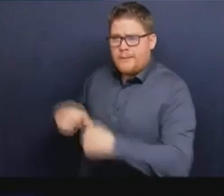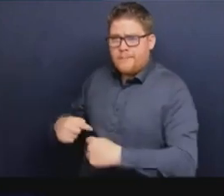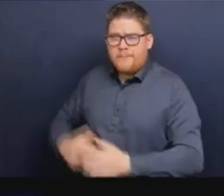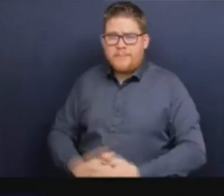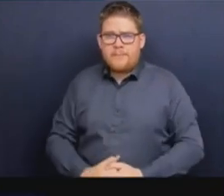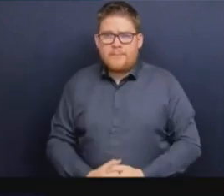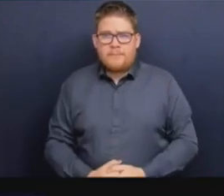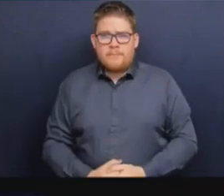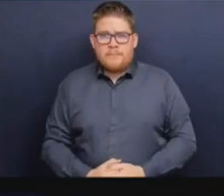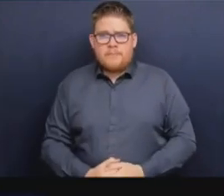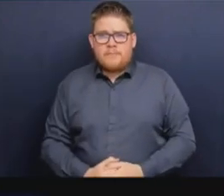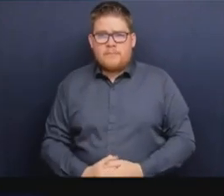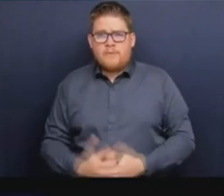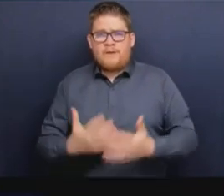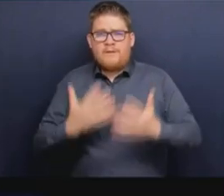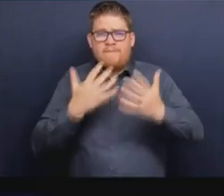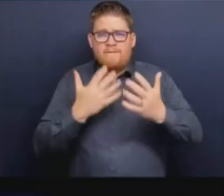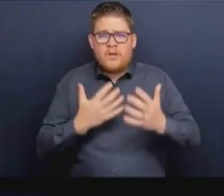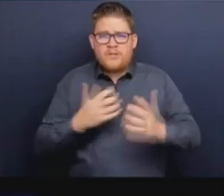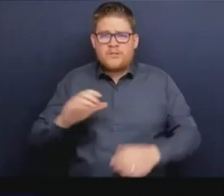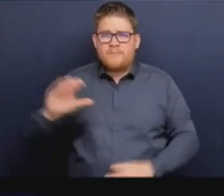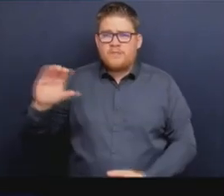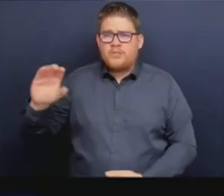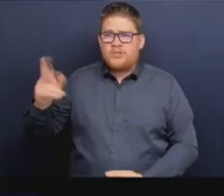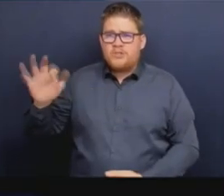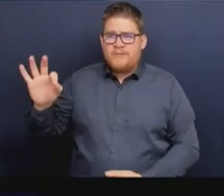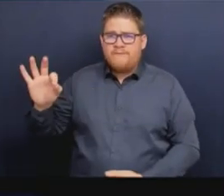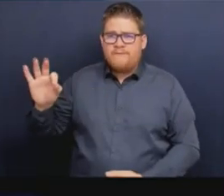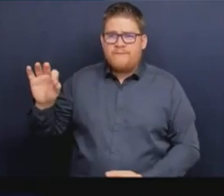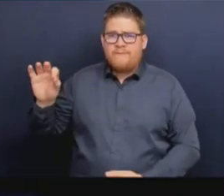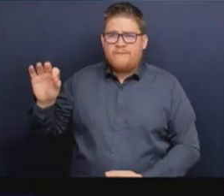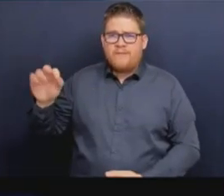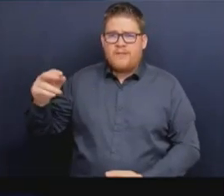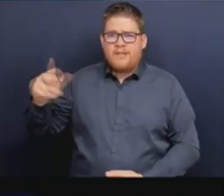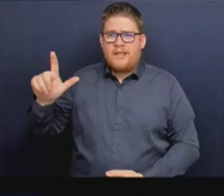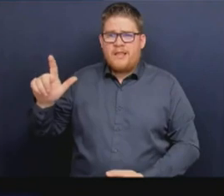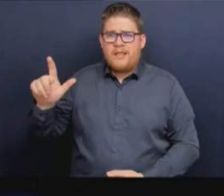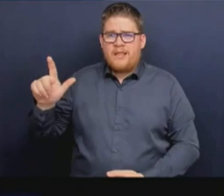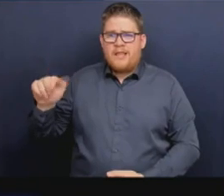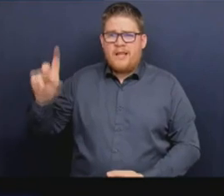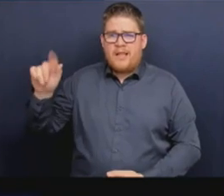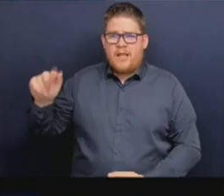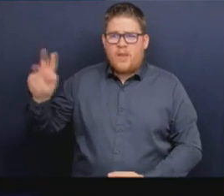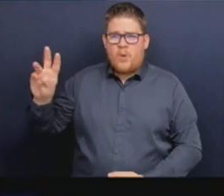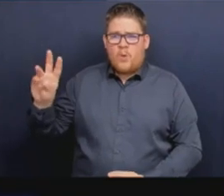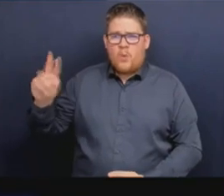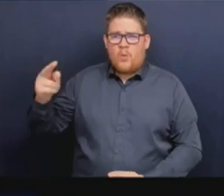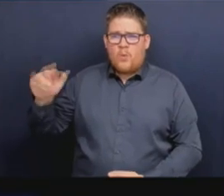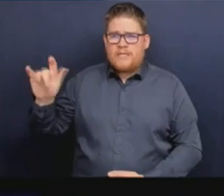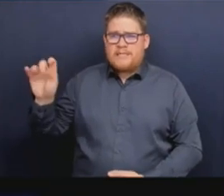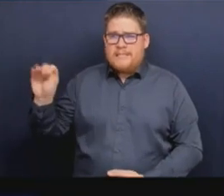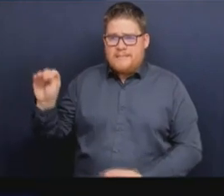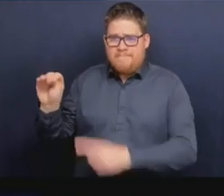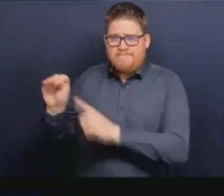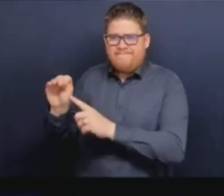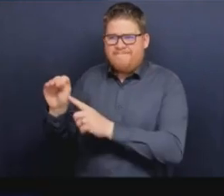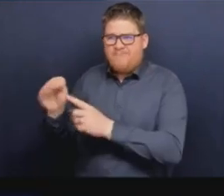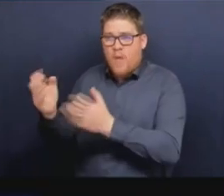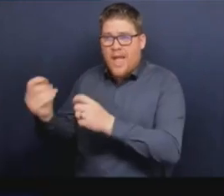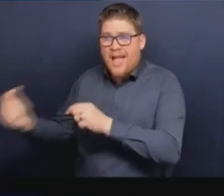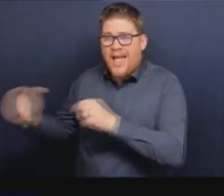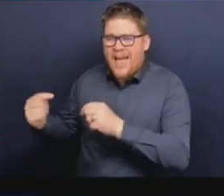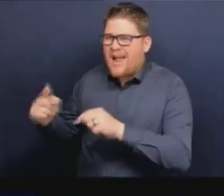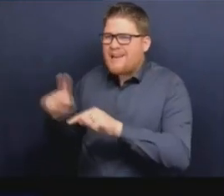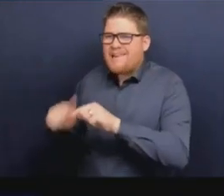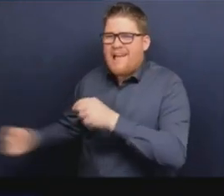to join us in person today due to separate unforeseen circumstances. But we are very pleased to be joined